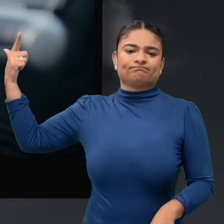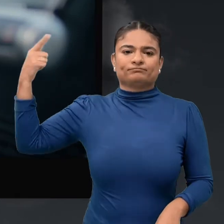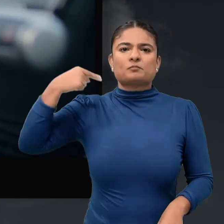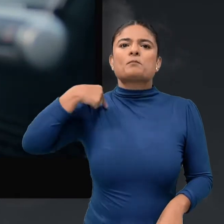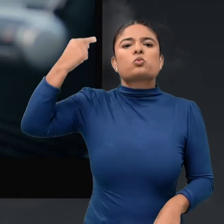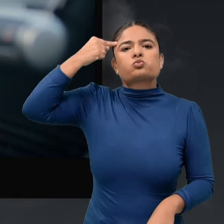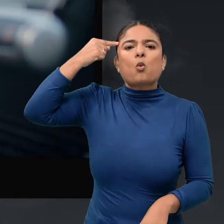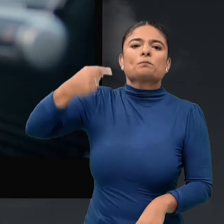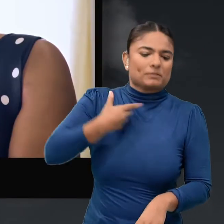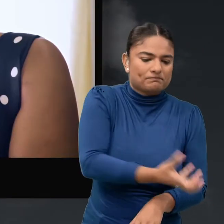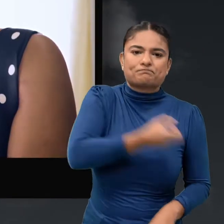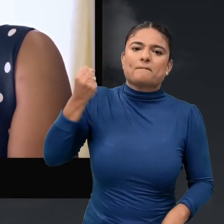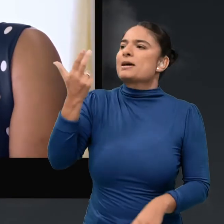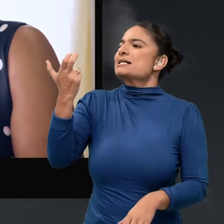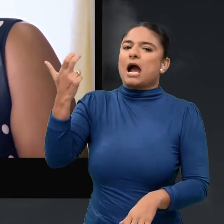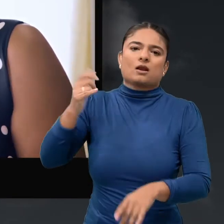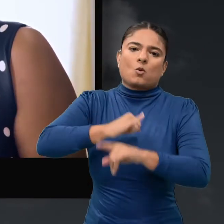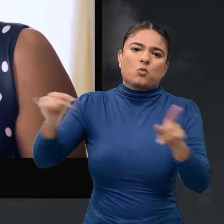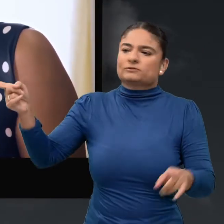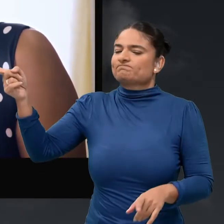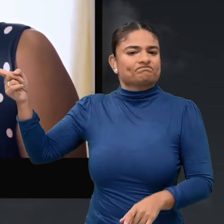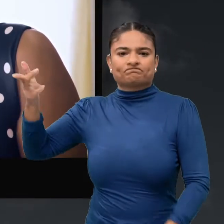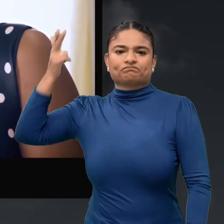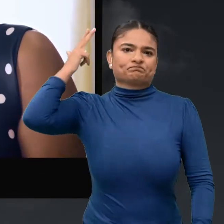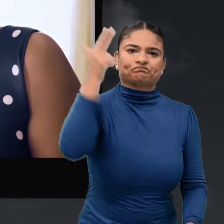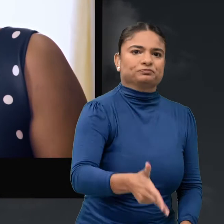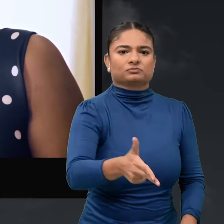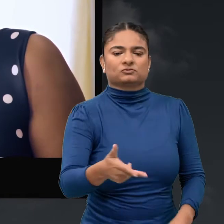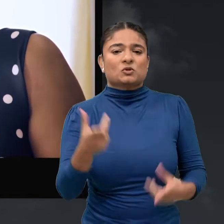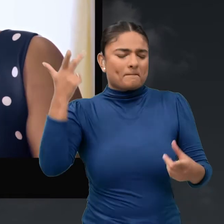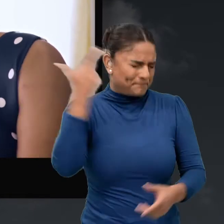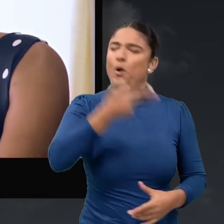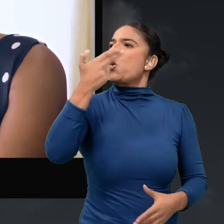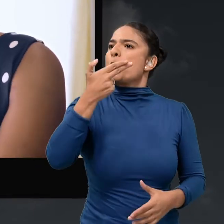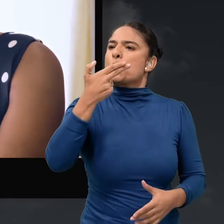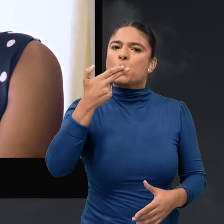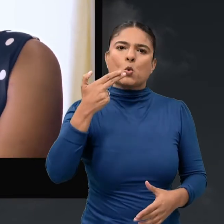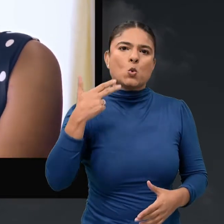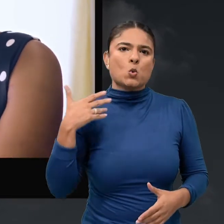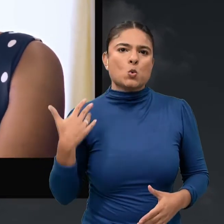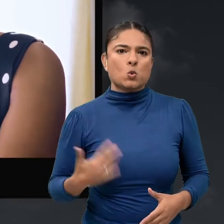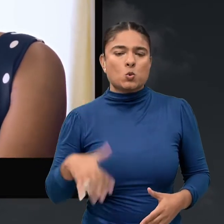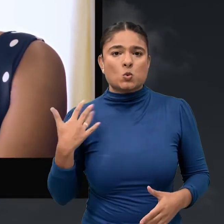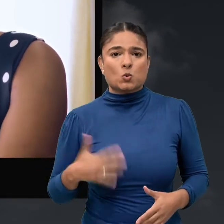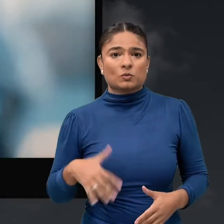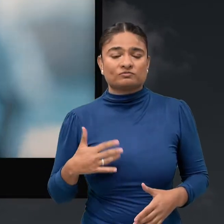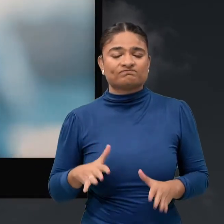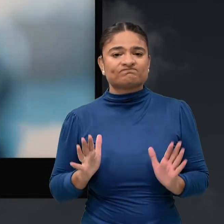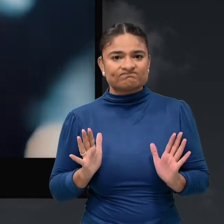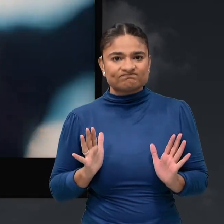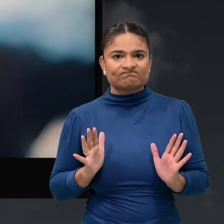my bag for a phone, he probably thought I was reaching out to get a weapon or something. And that's when he shot